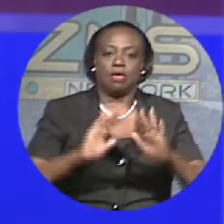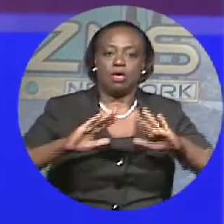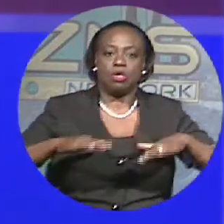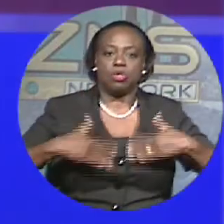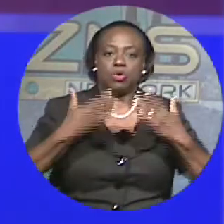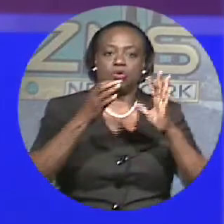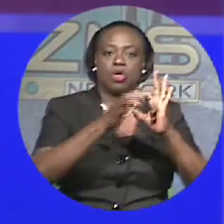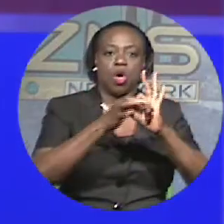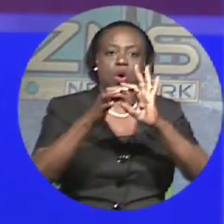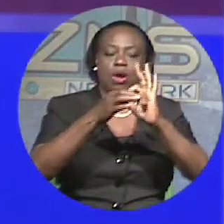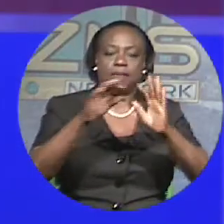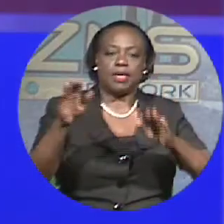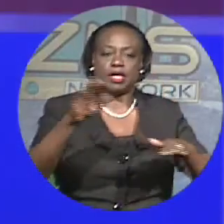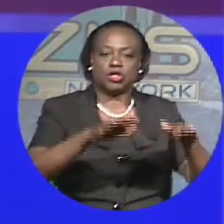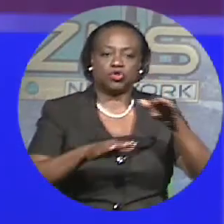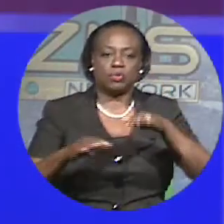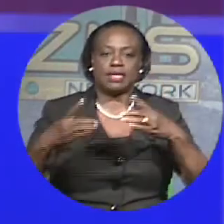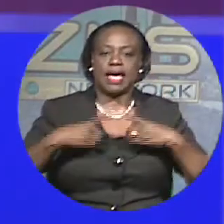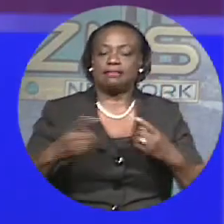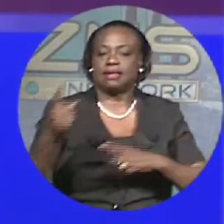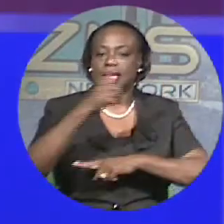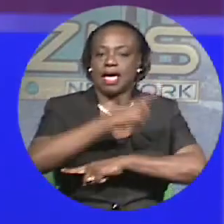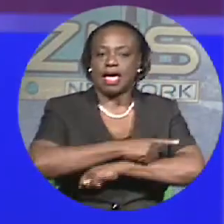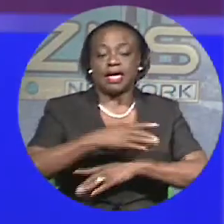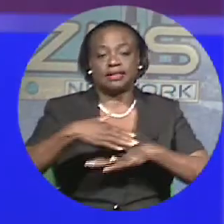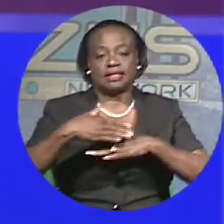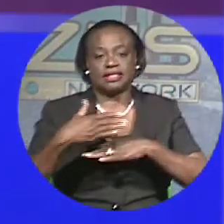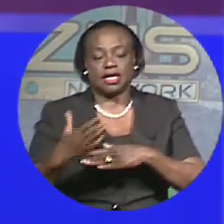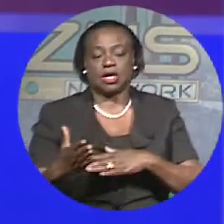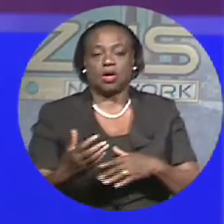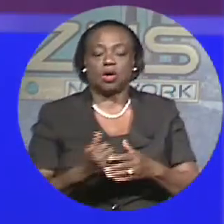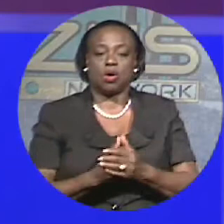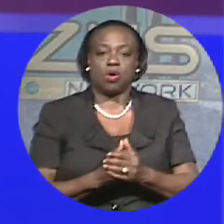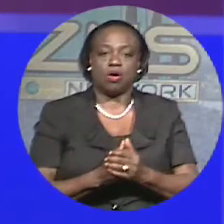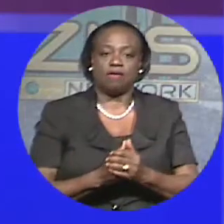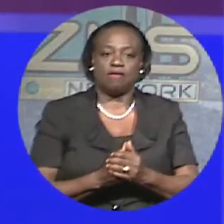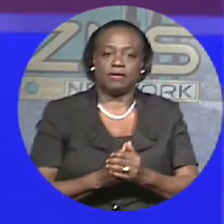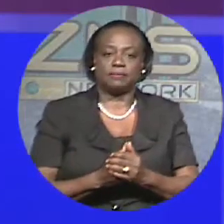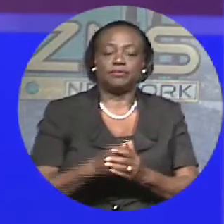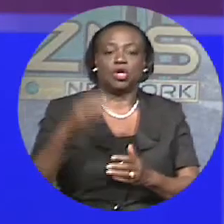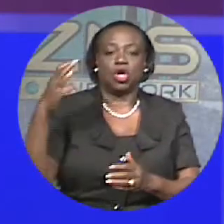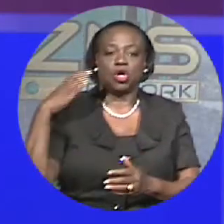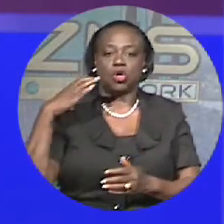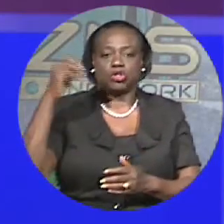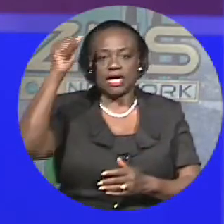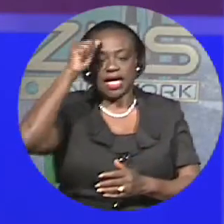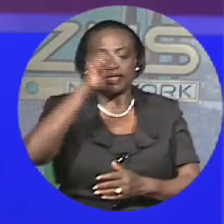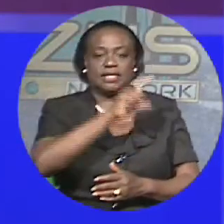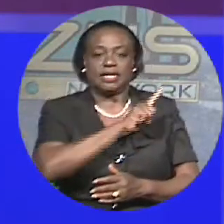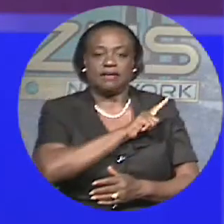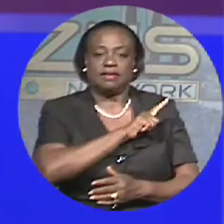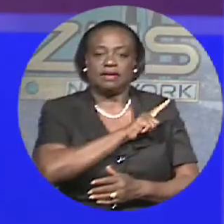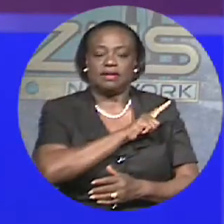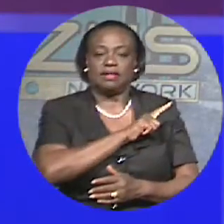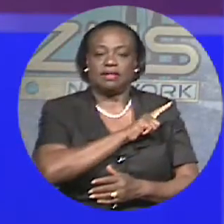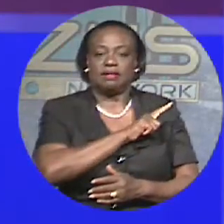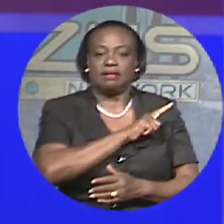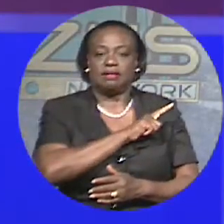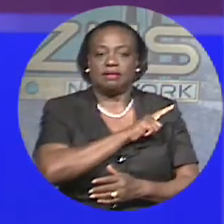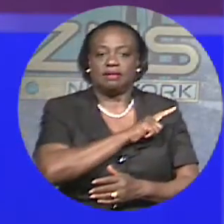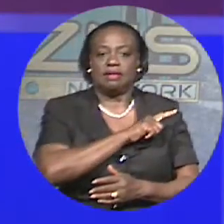had the day off. So far, they have fared relatively well, but according to coach Andy Lovett, they are being hampered by the fact